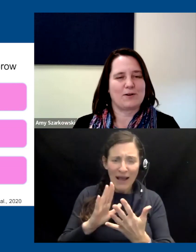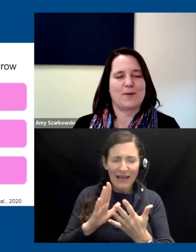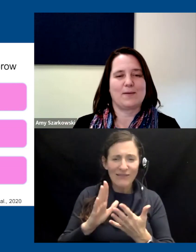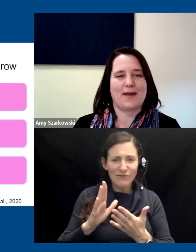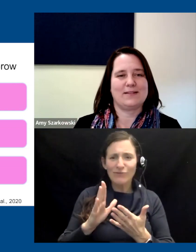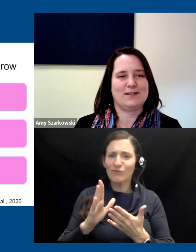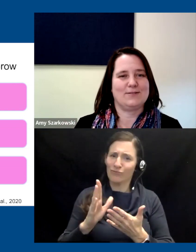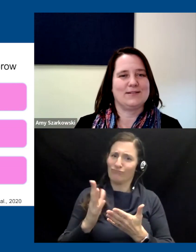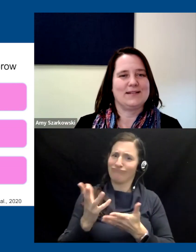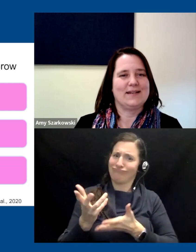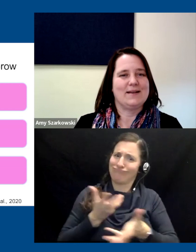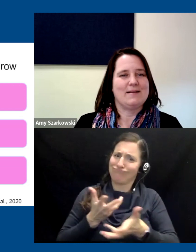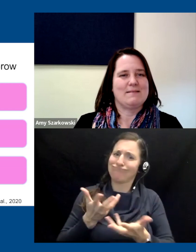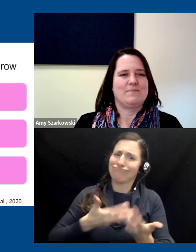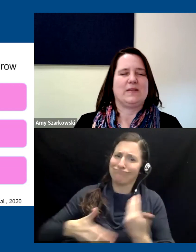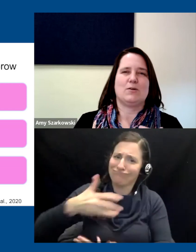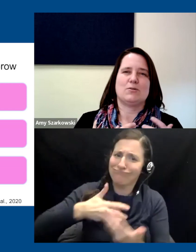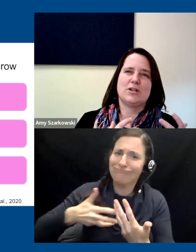That's all part of pragmatics too.